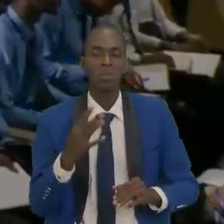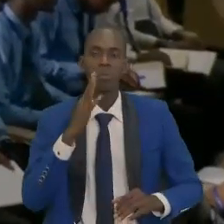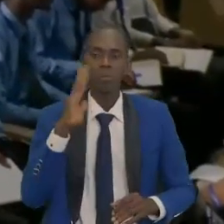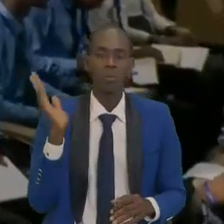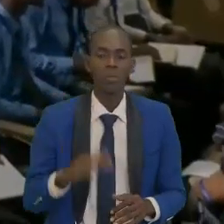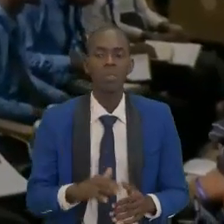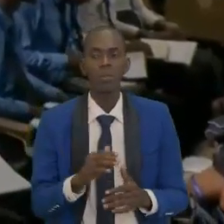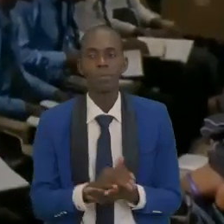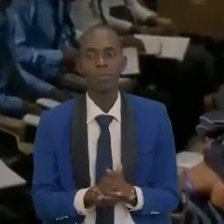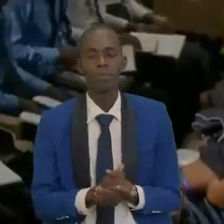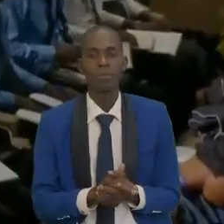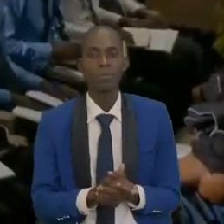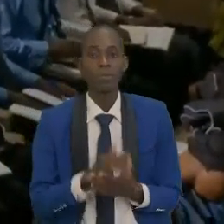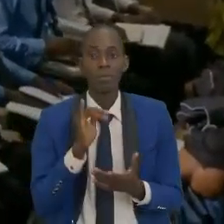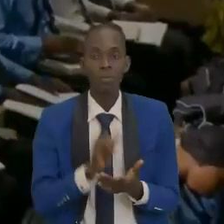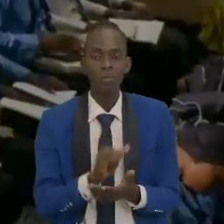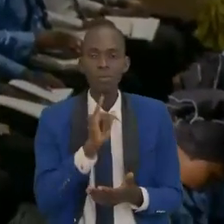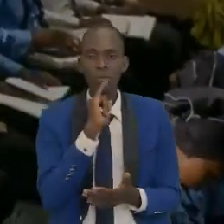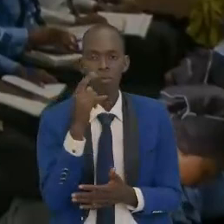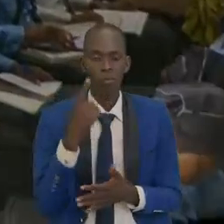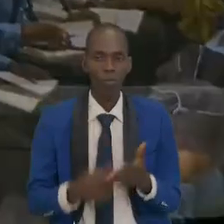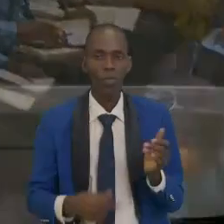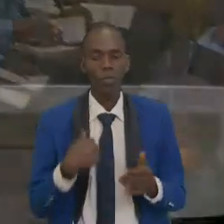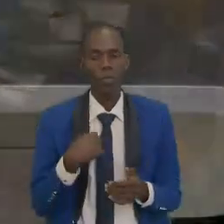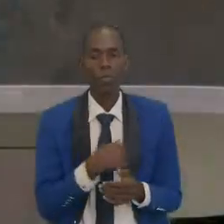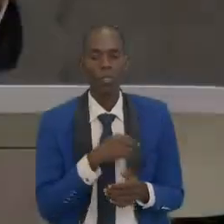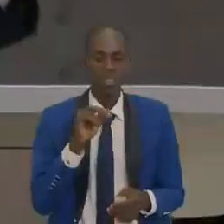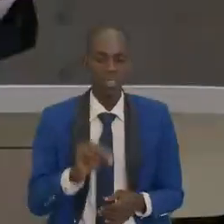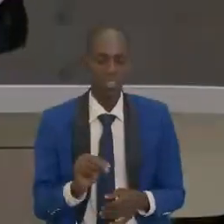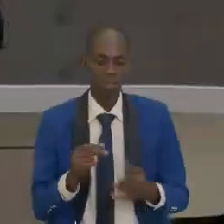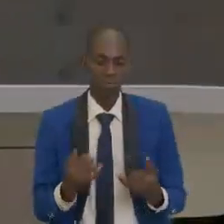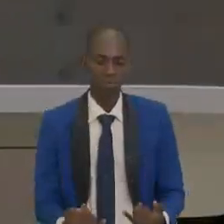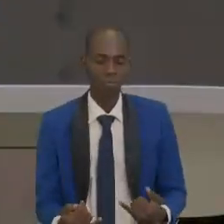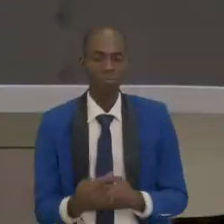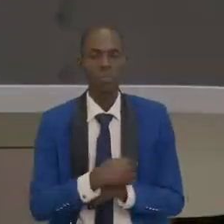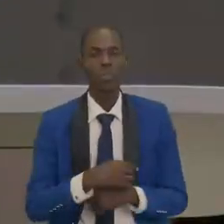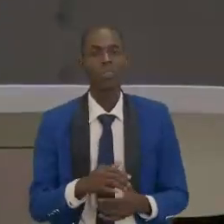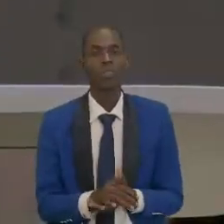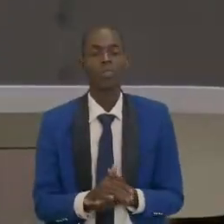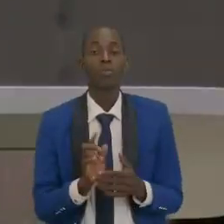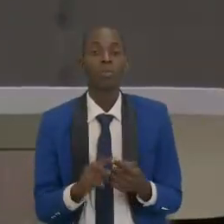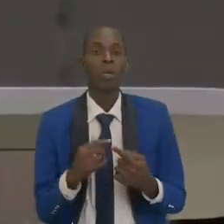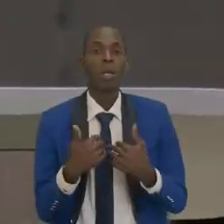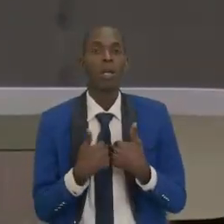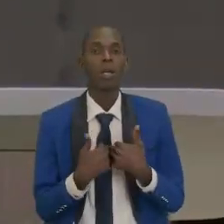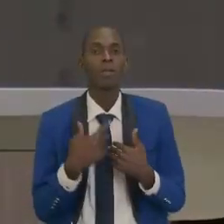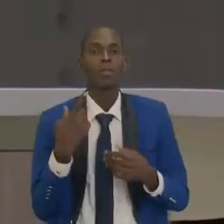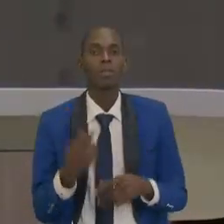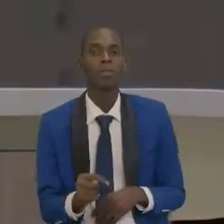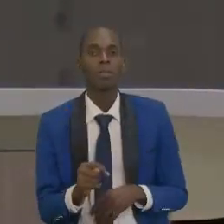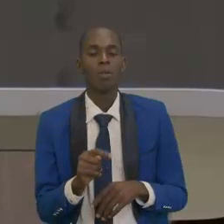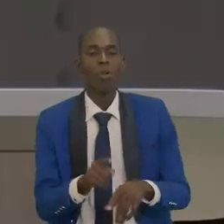that is what we need today to have the long